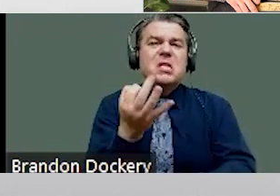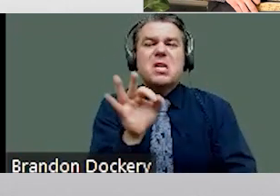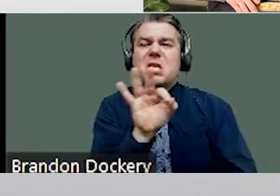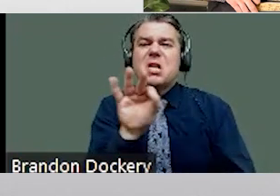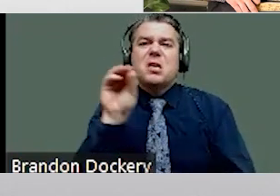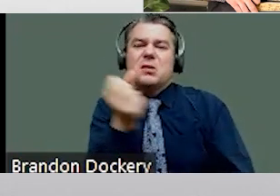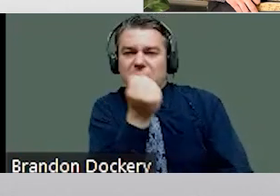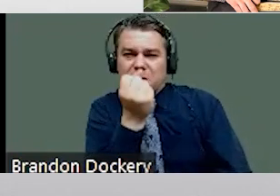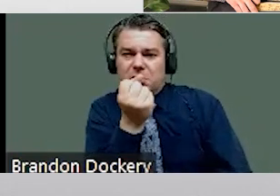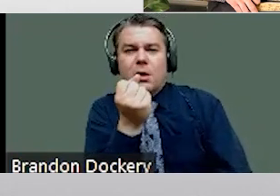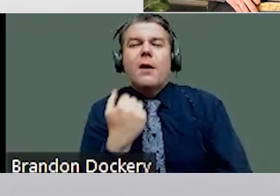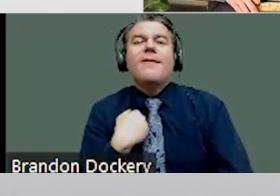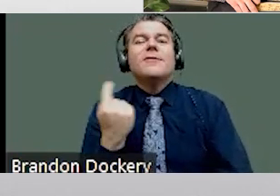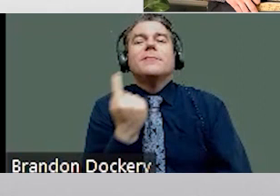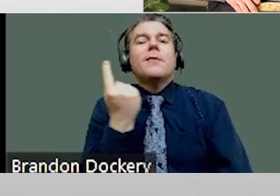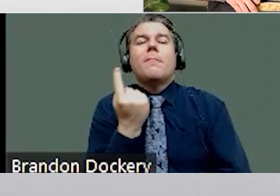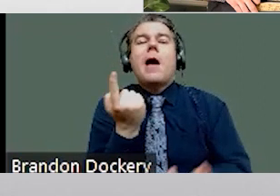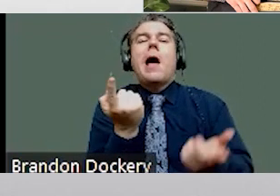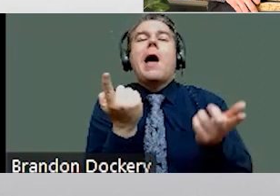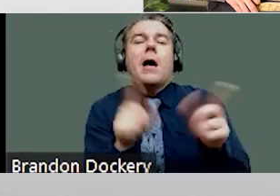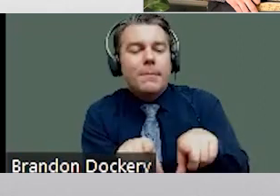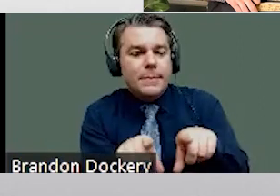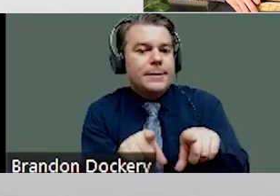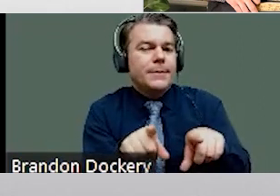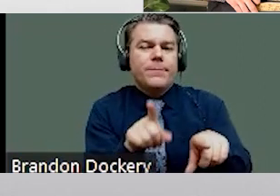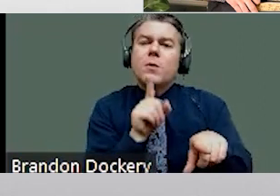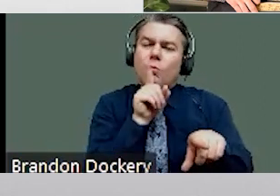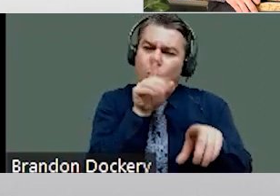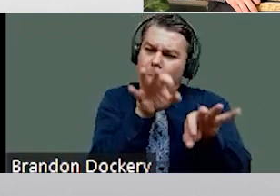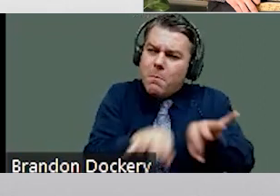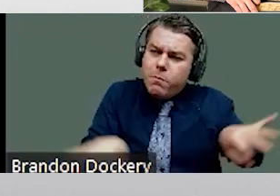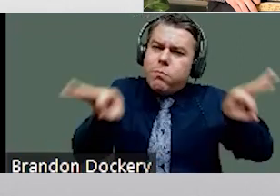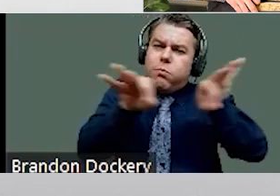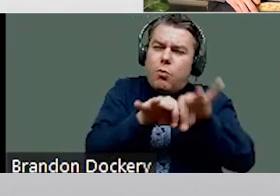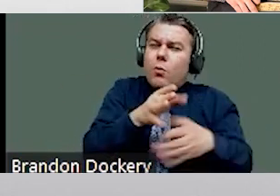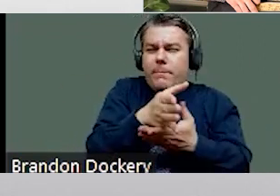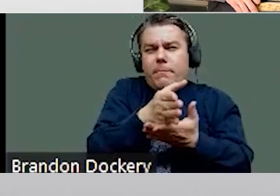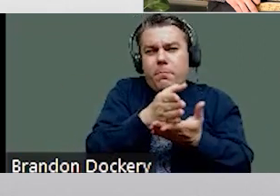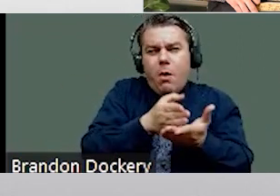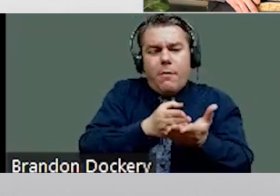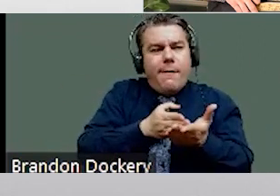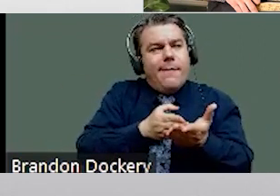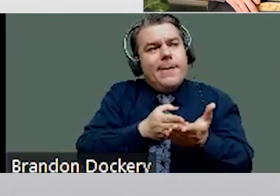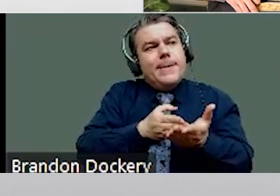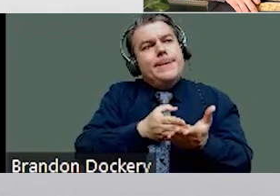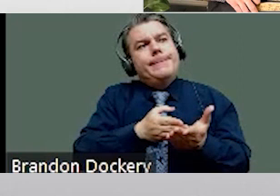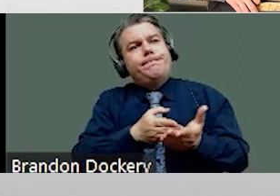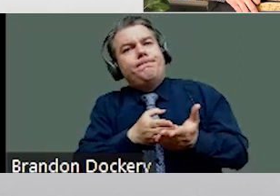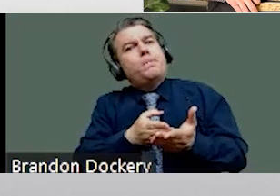middle 90s, there's something that happens that's a really, really important piece